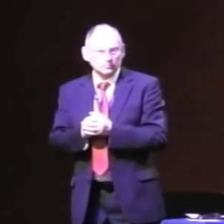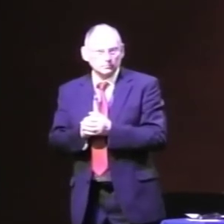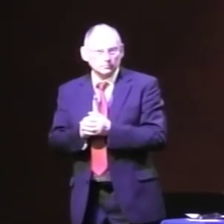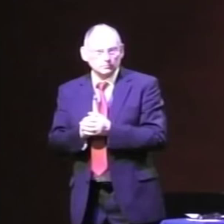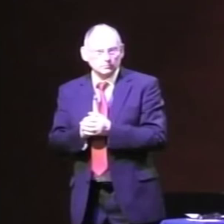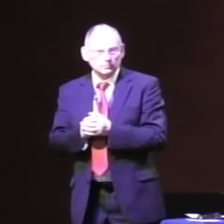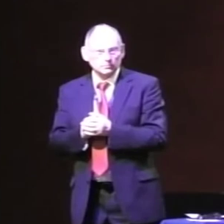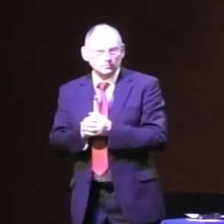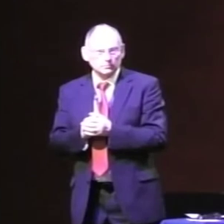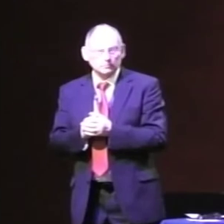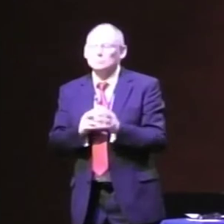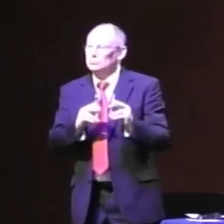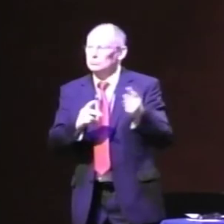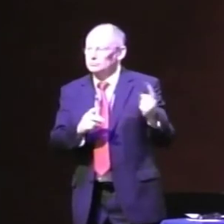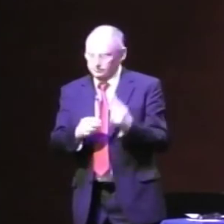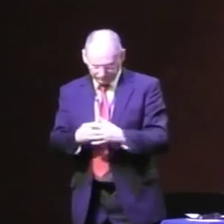Right, we've got time. Okay.